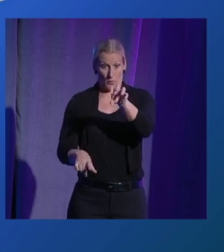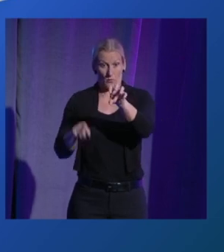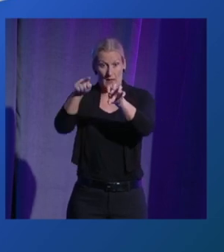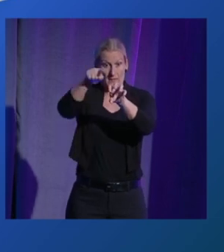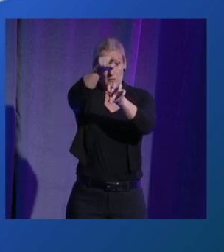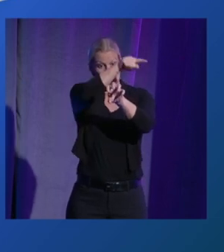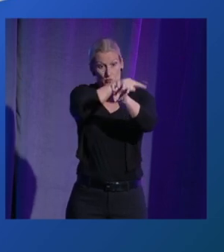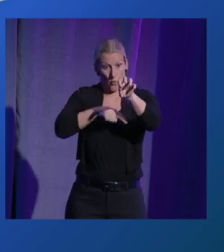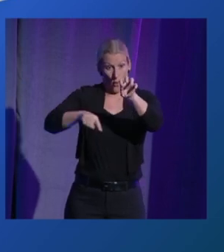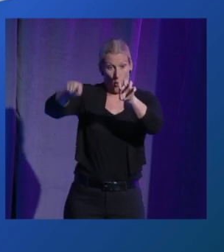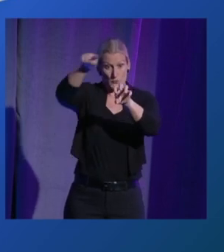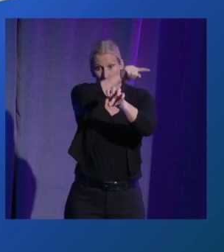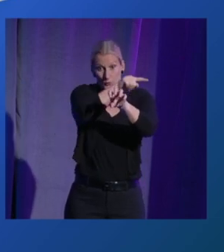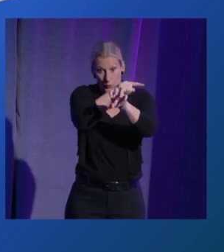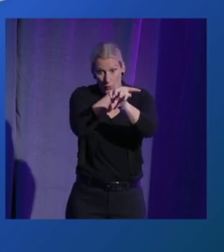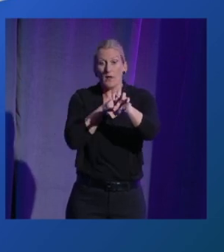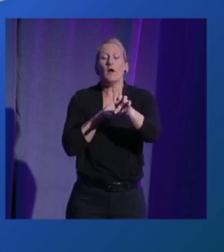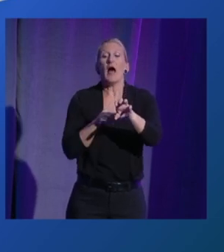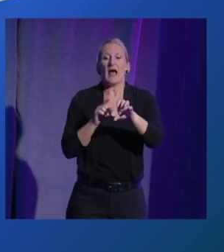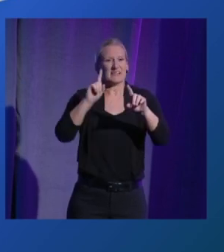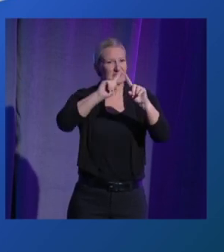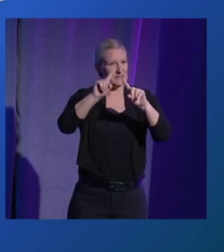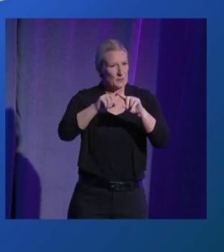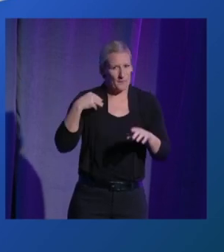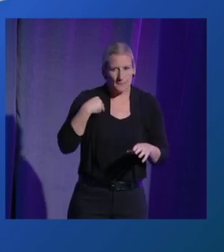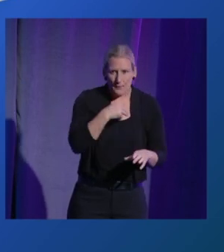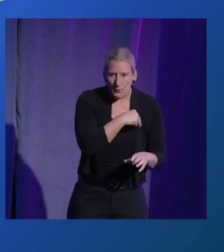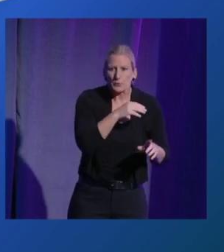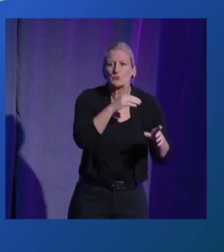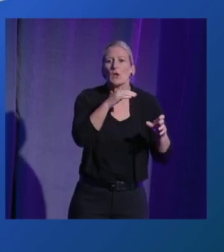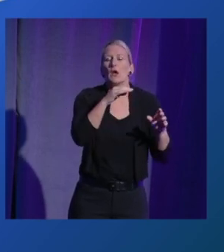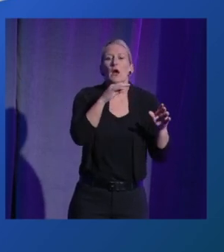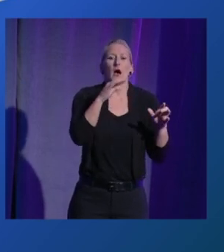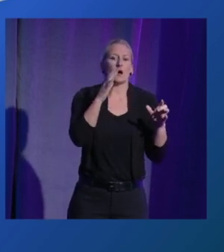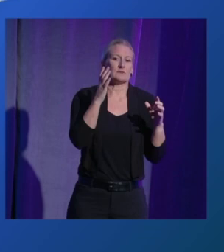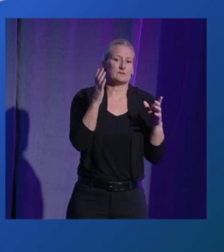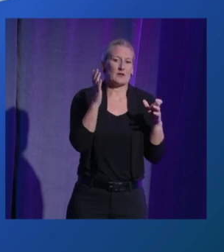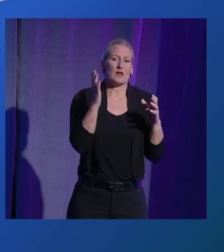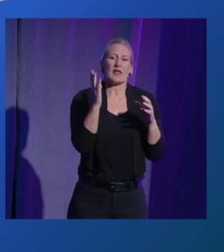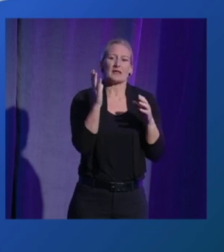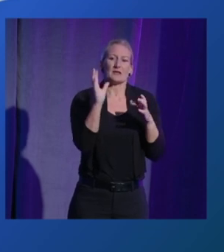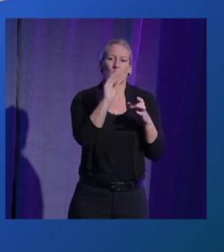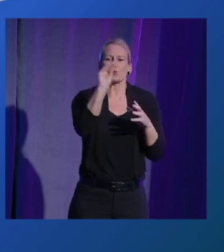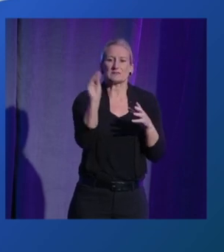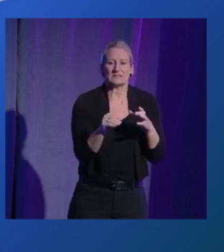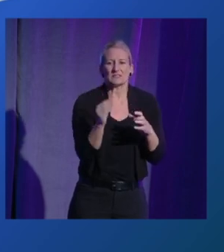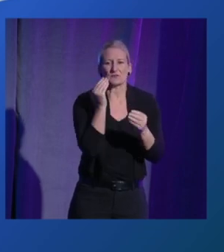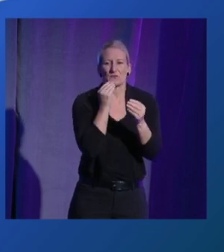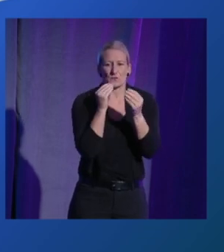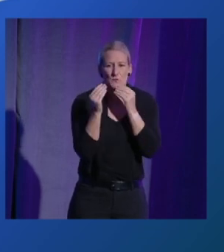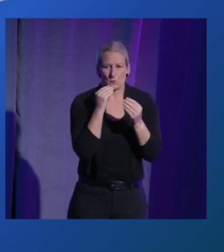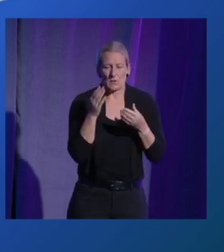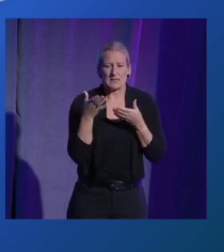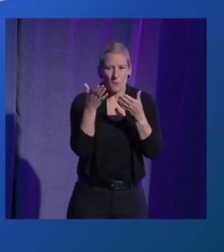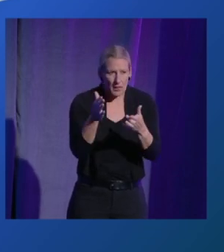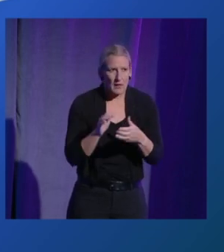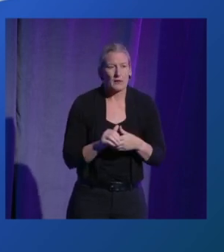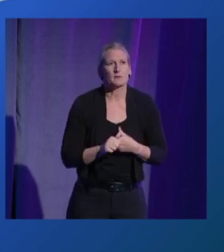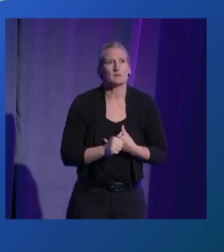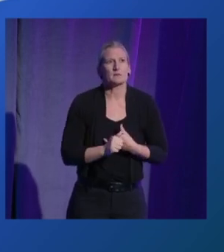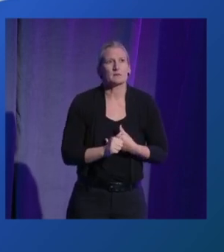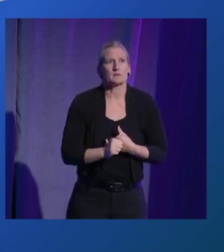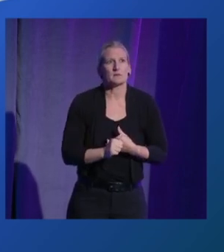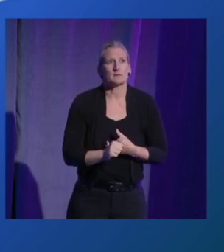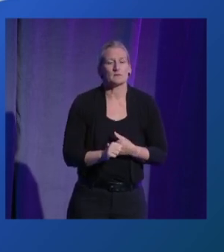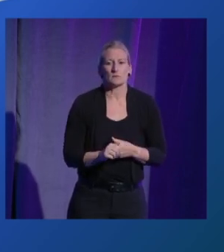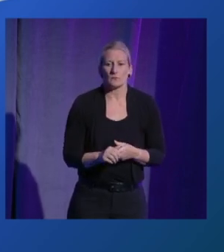I've heard different numbers in terms of the percentage of the of the you know the country's food uh Supply how much of that comes from that but it's a it's you know a